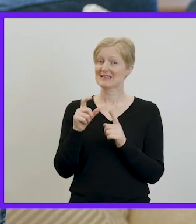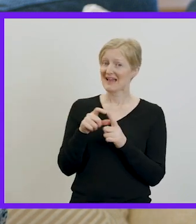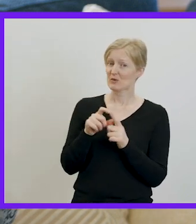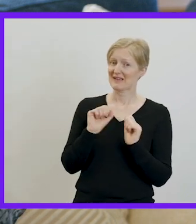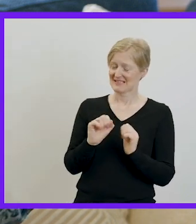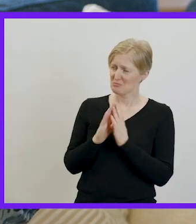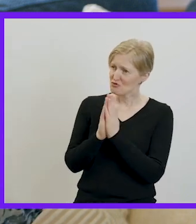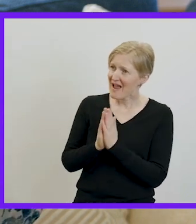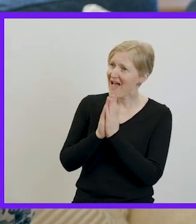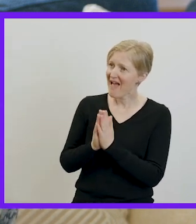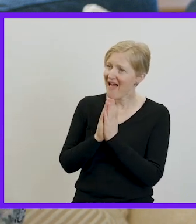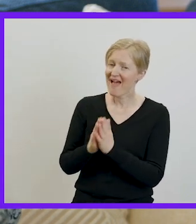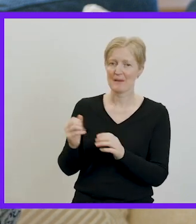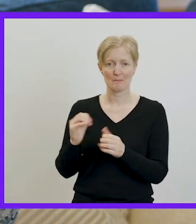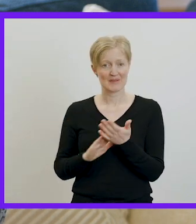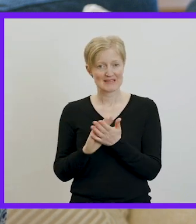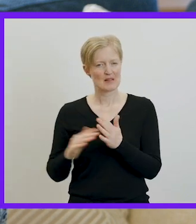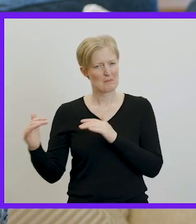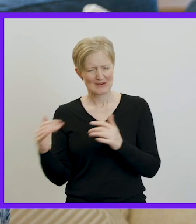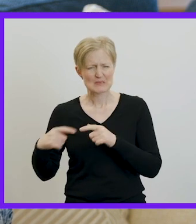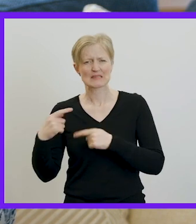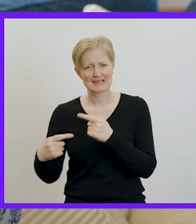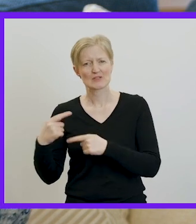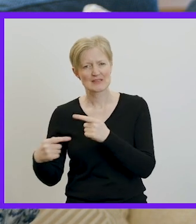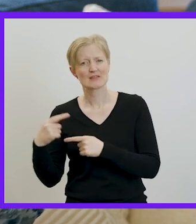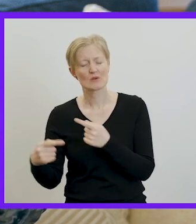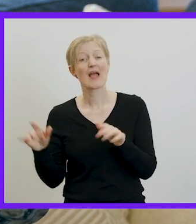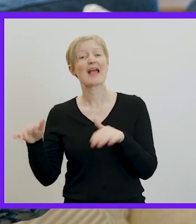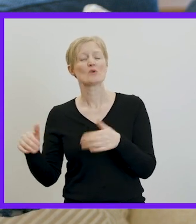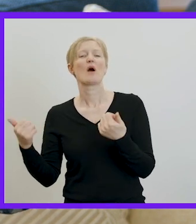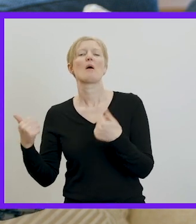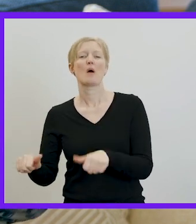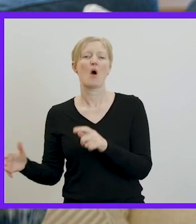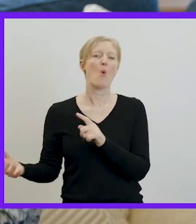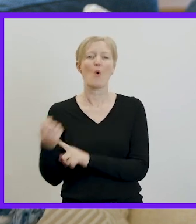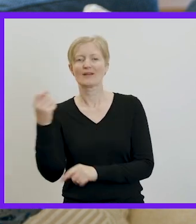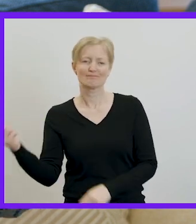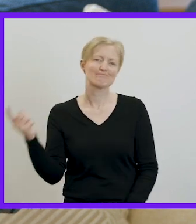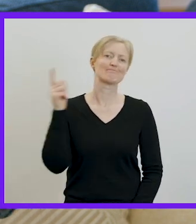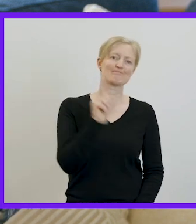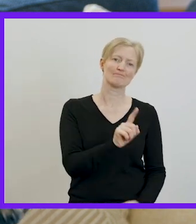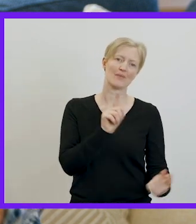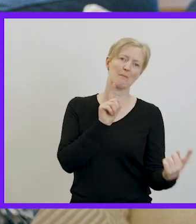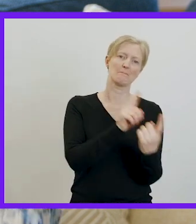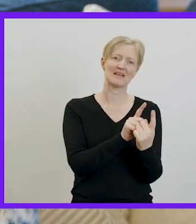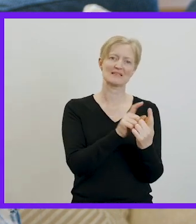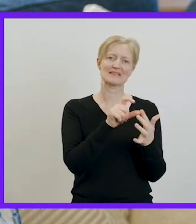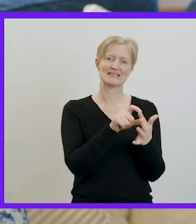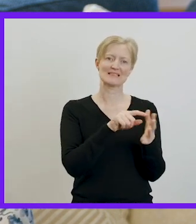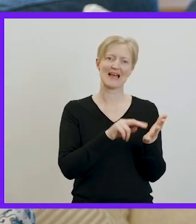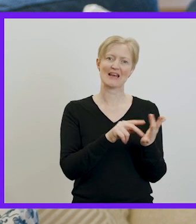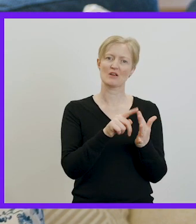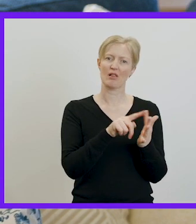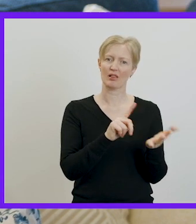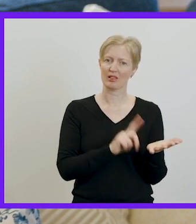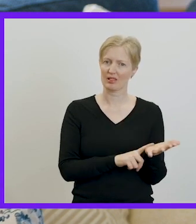the prayer of Daniel that kept that battle going. And finally, the angel was able to win and come and speak to Daniel. You see, we